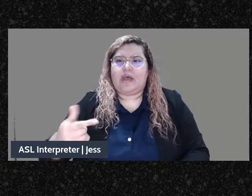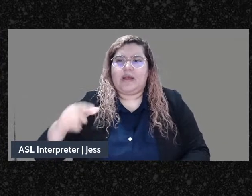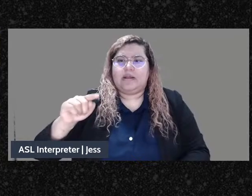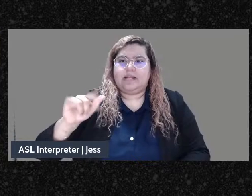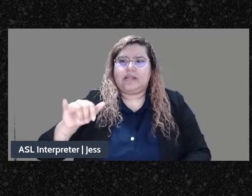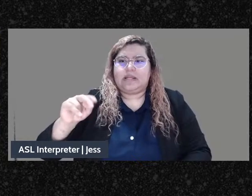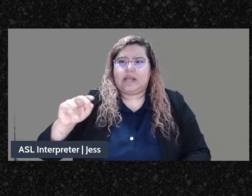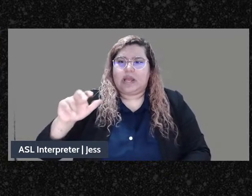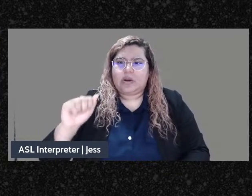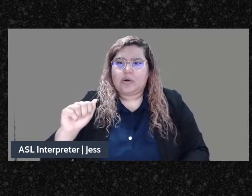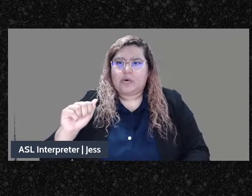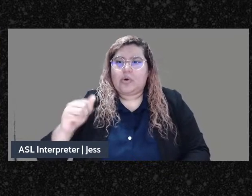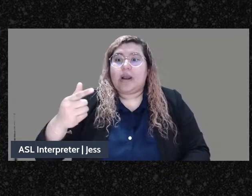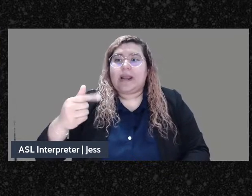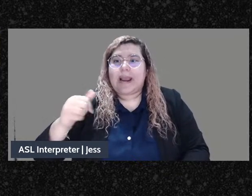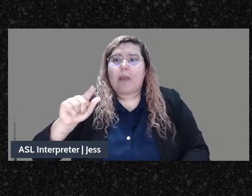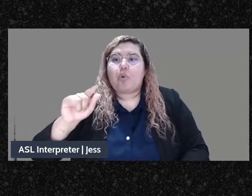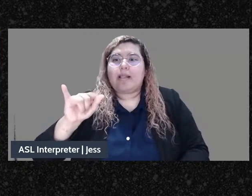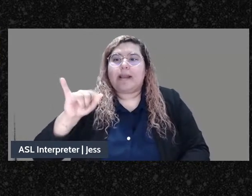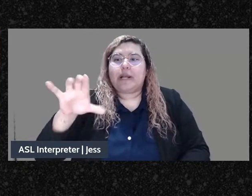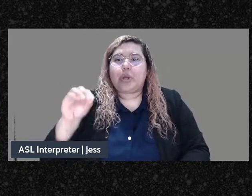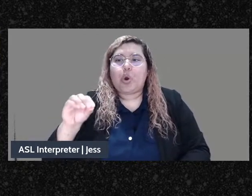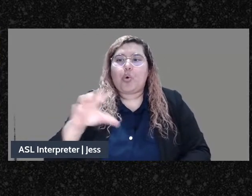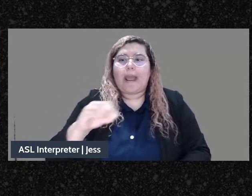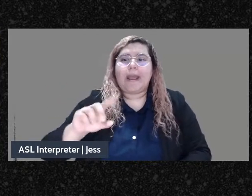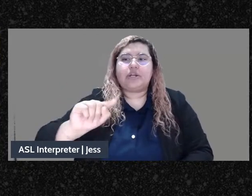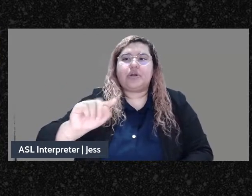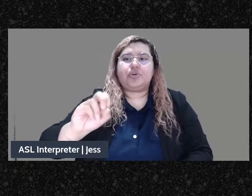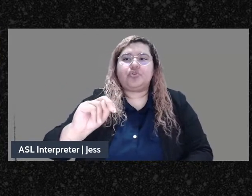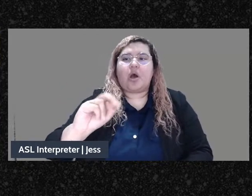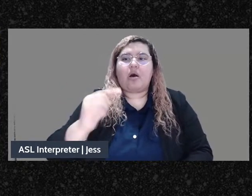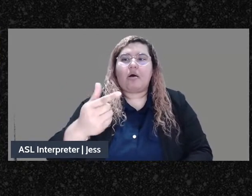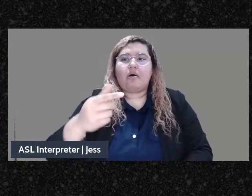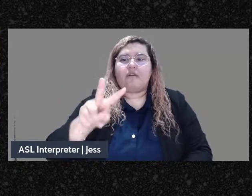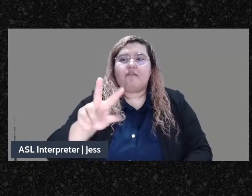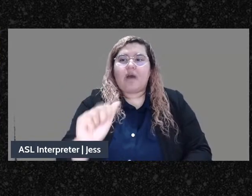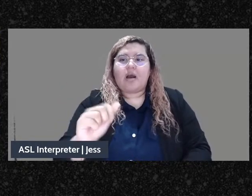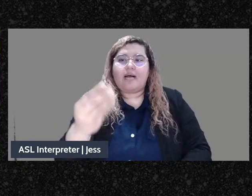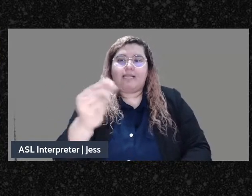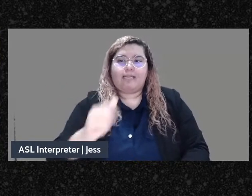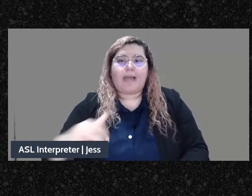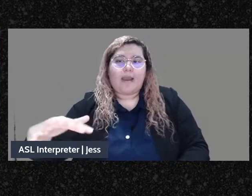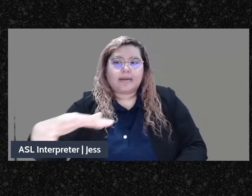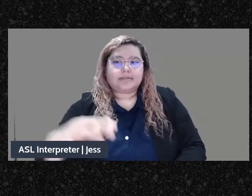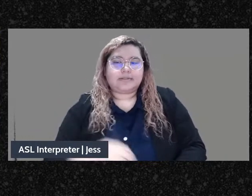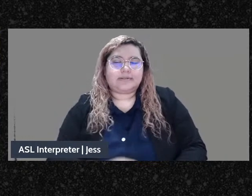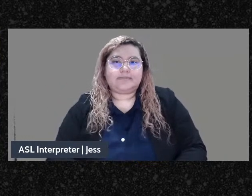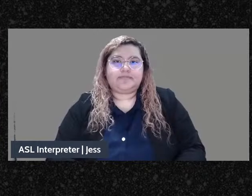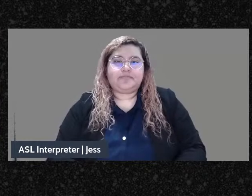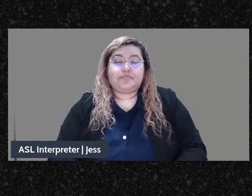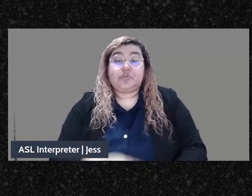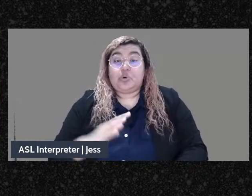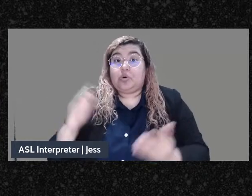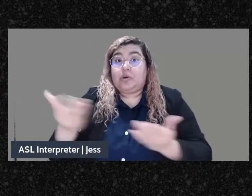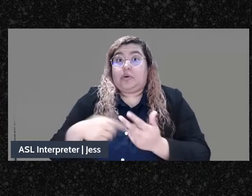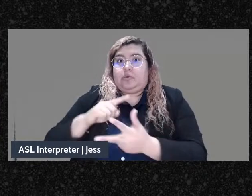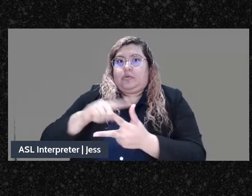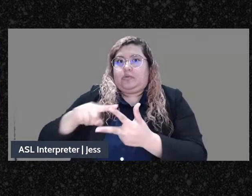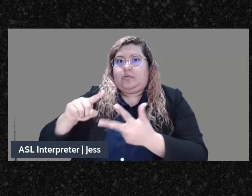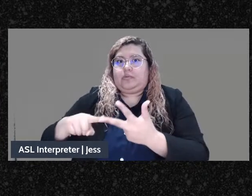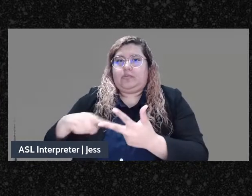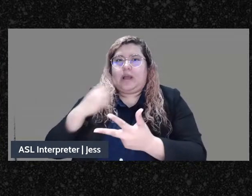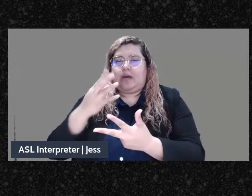And I've just been really excited to bring together a conversation with these three people who you'll be hearing from today. I'll give a